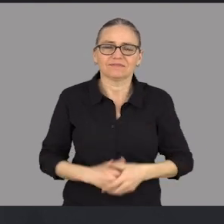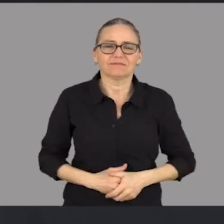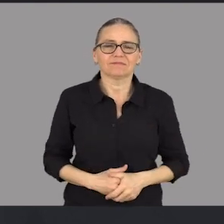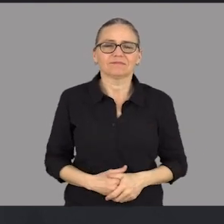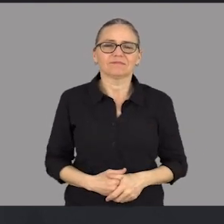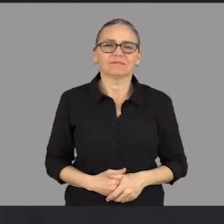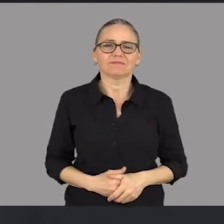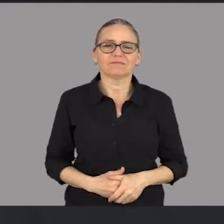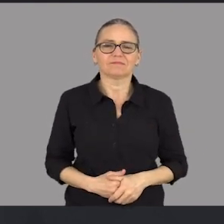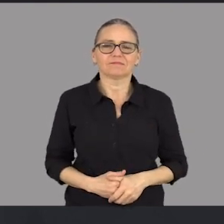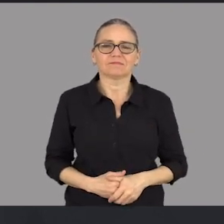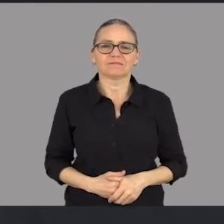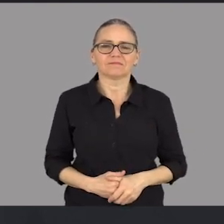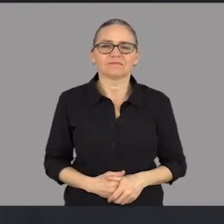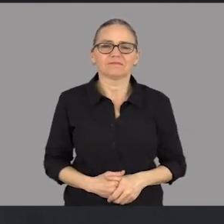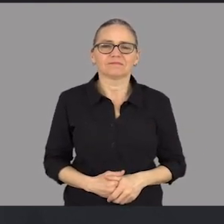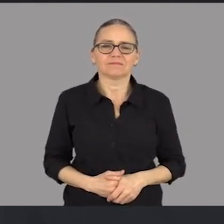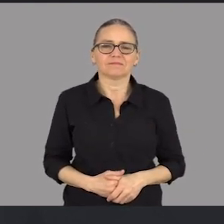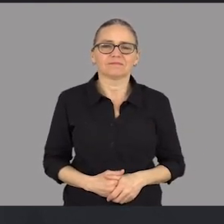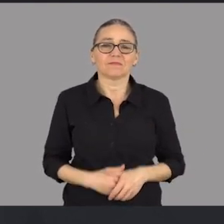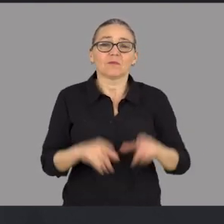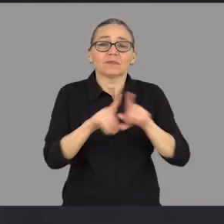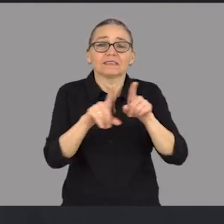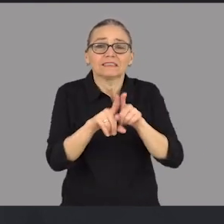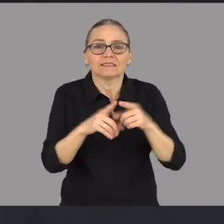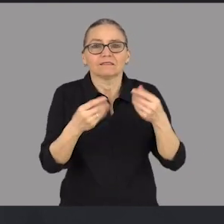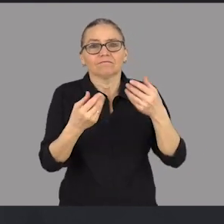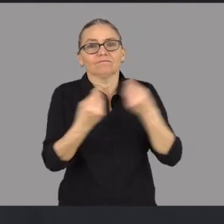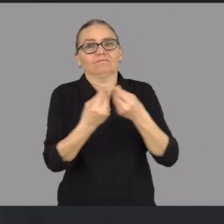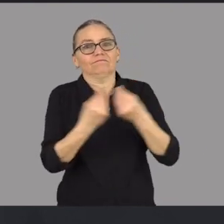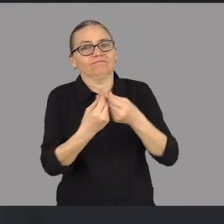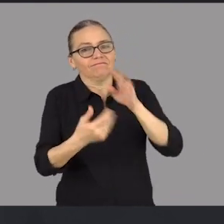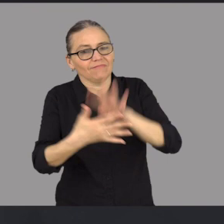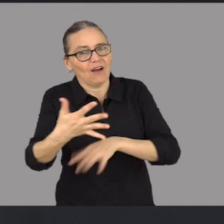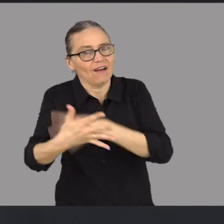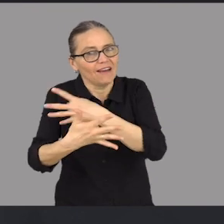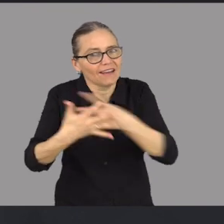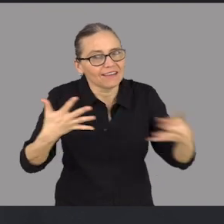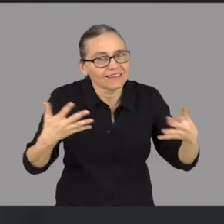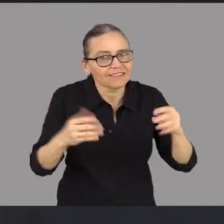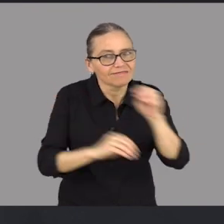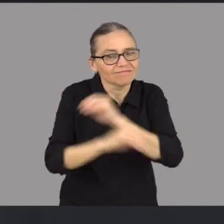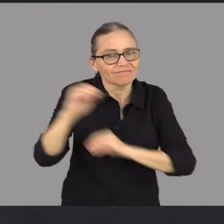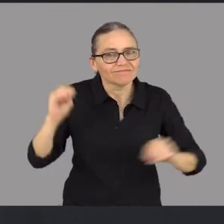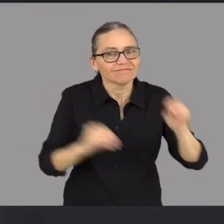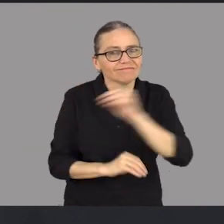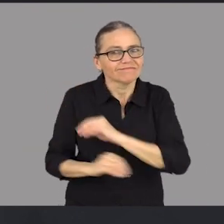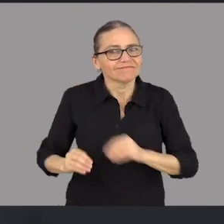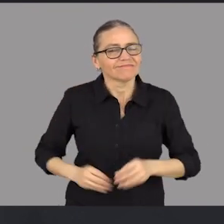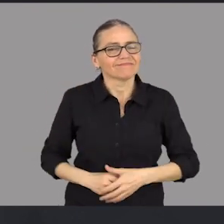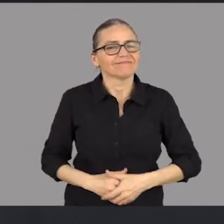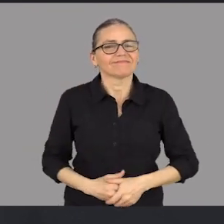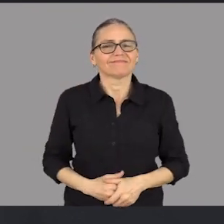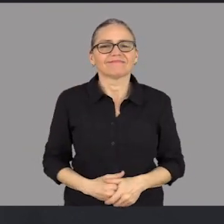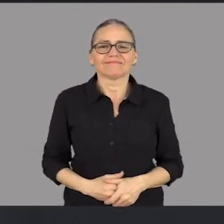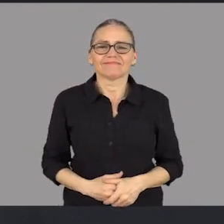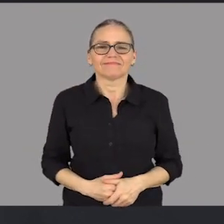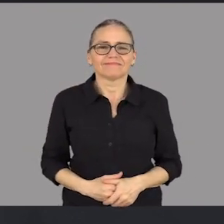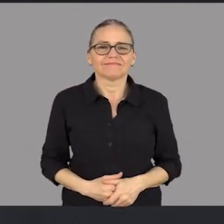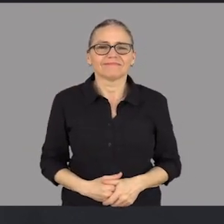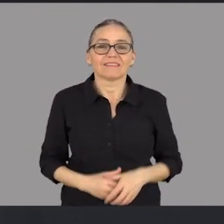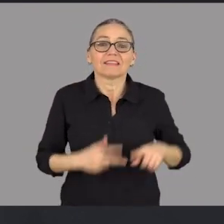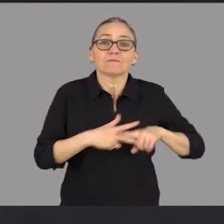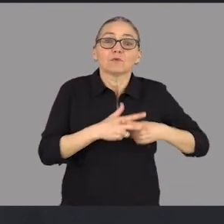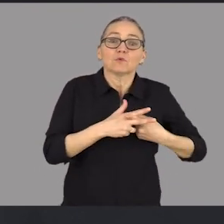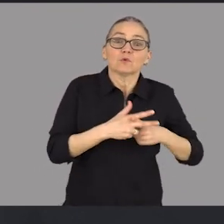the fact that you are doing that, I think puts your business in favorable light in the community